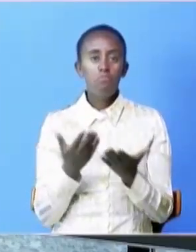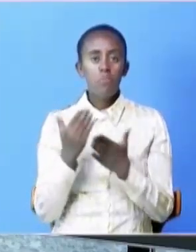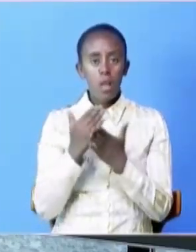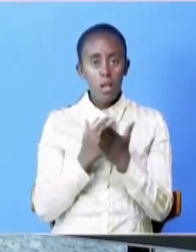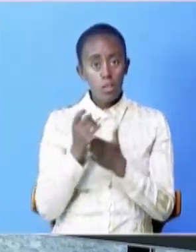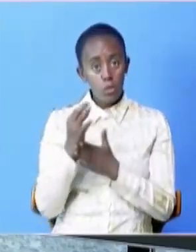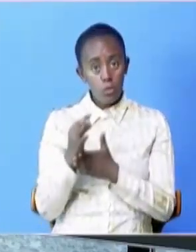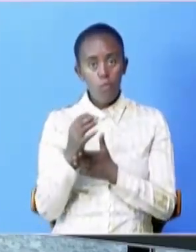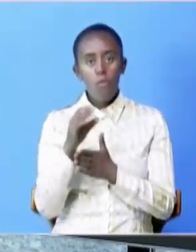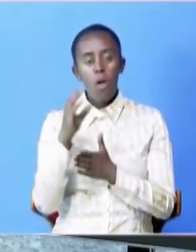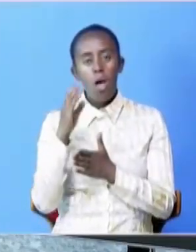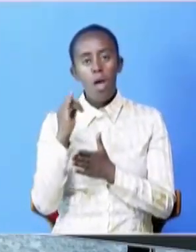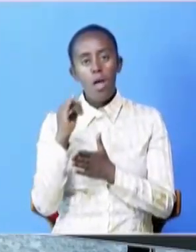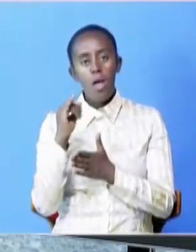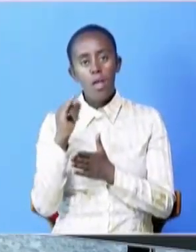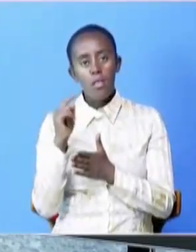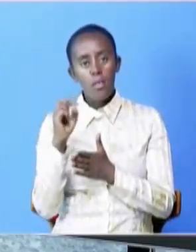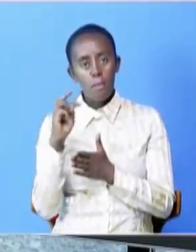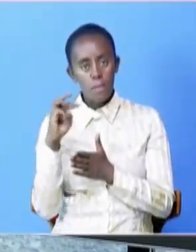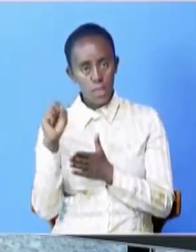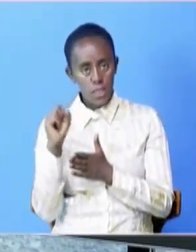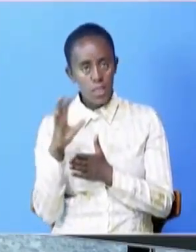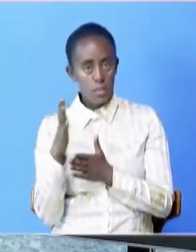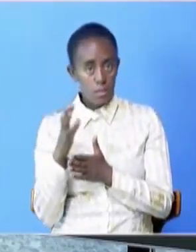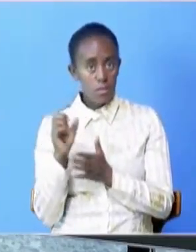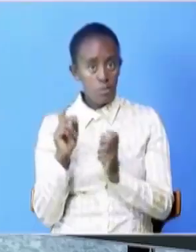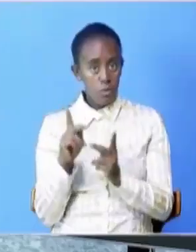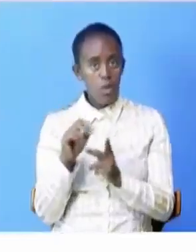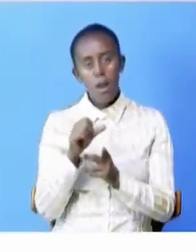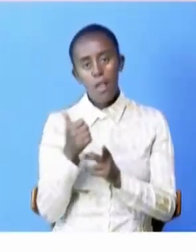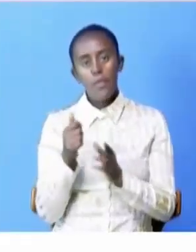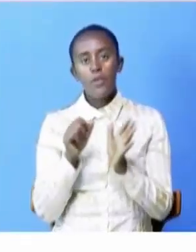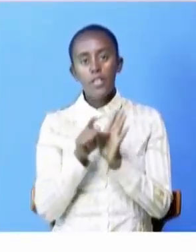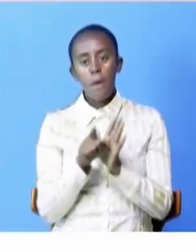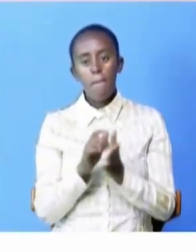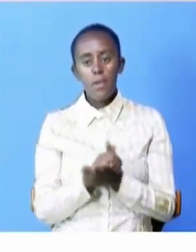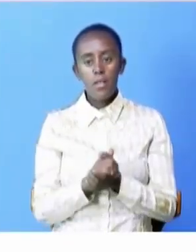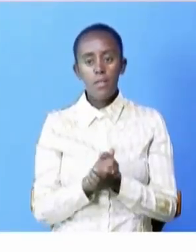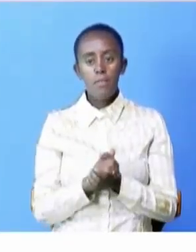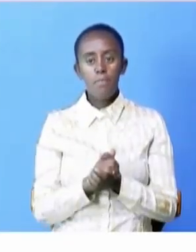List of items, okay? List of items. Another example.